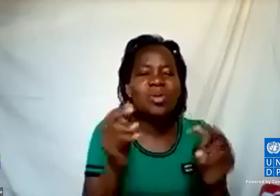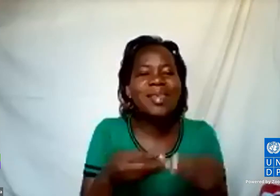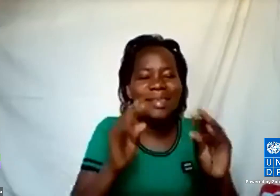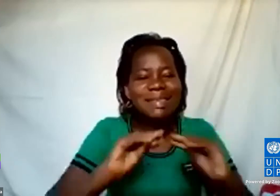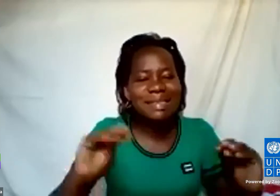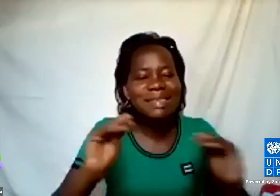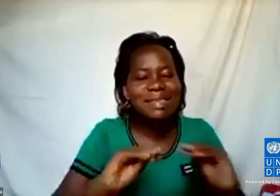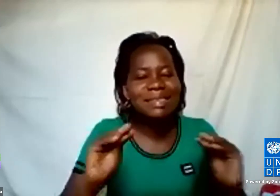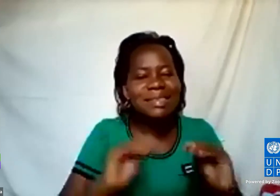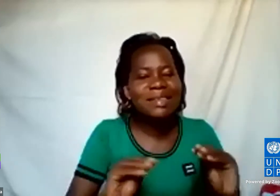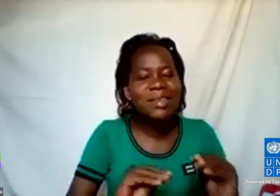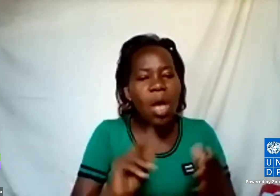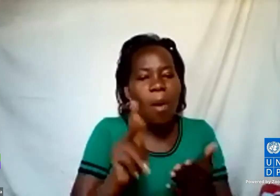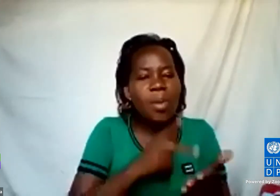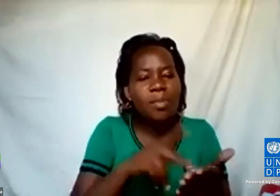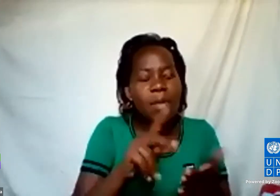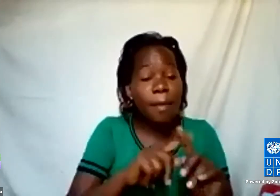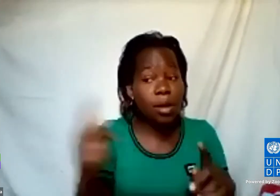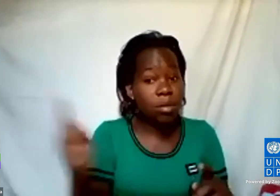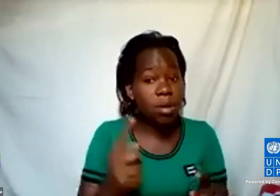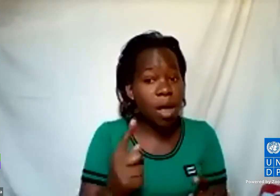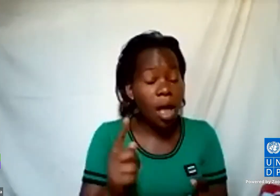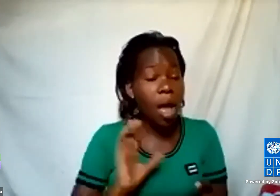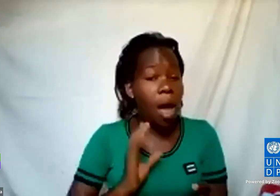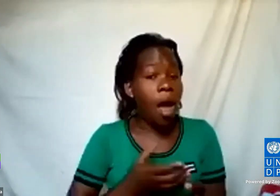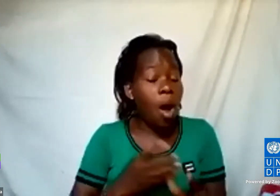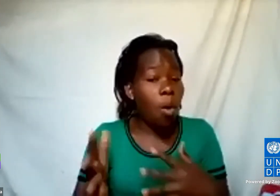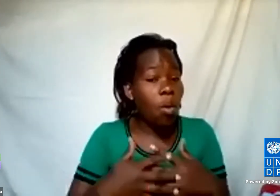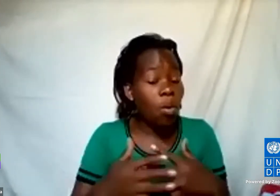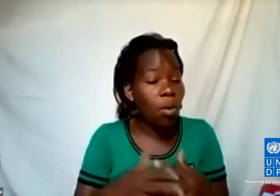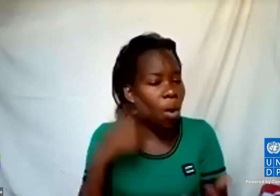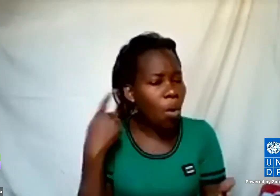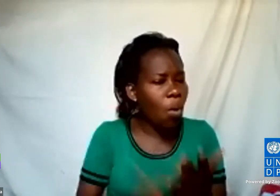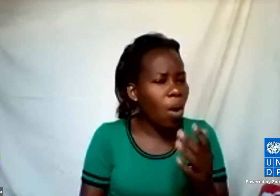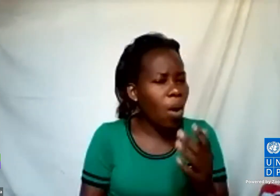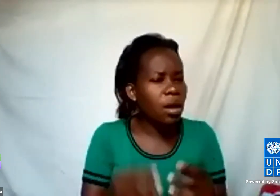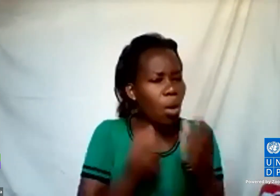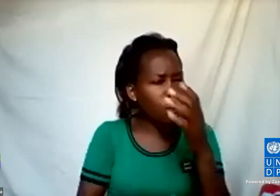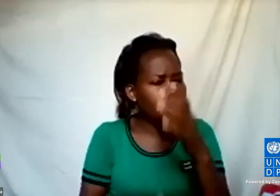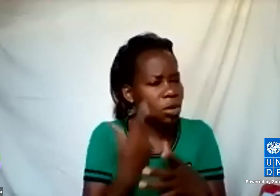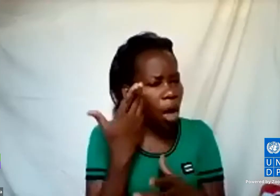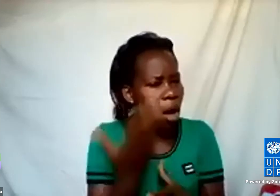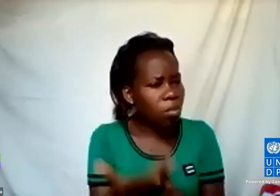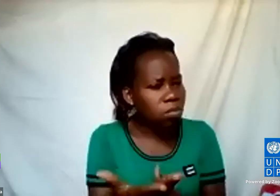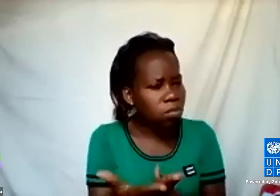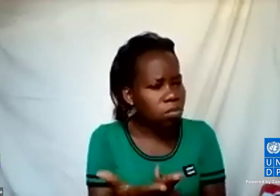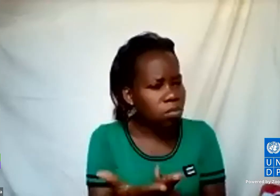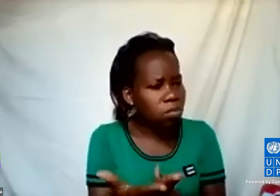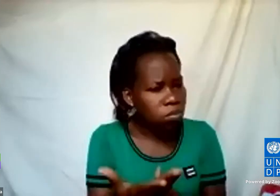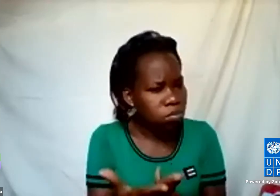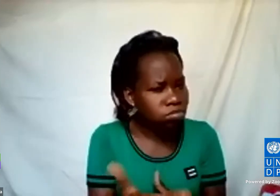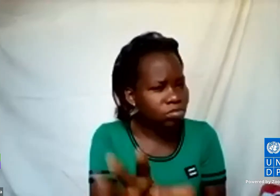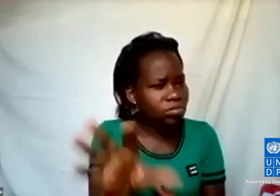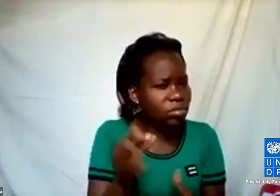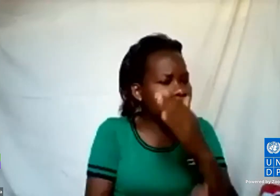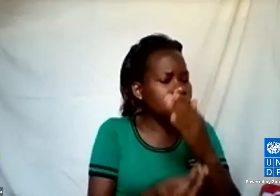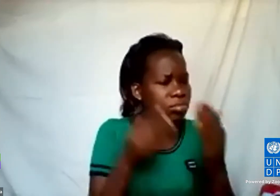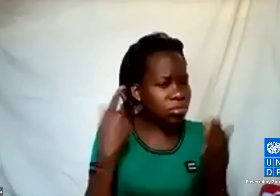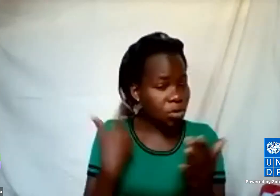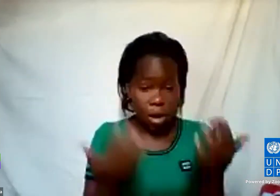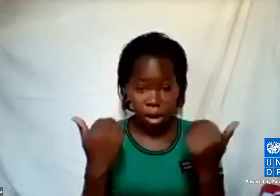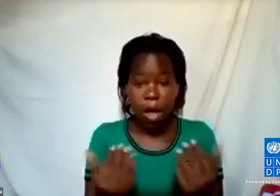you come in Coke, what opportunities are there for you to grab? What else can you add? Right now, employers are interested